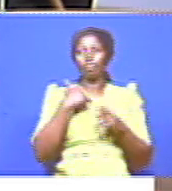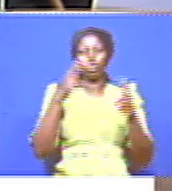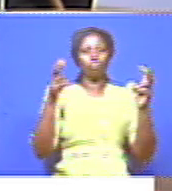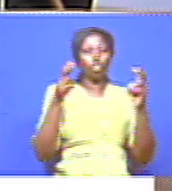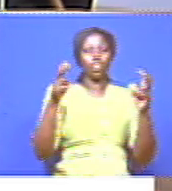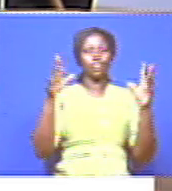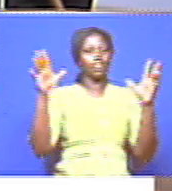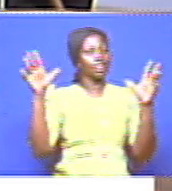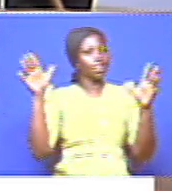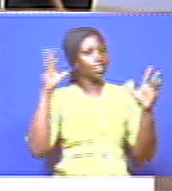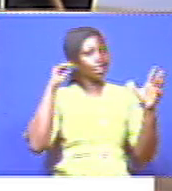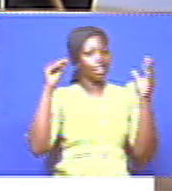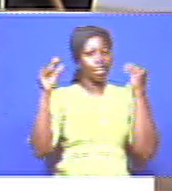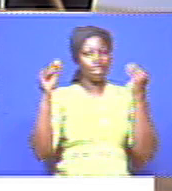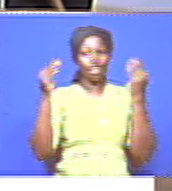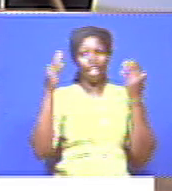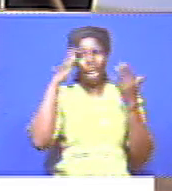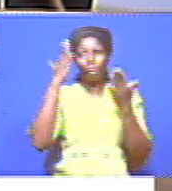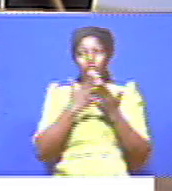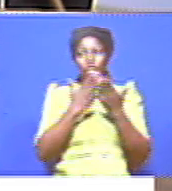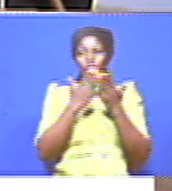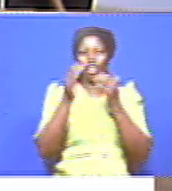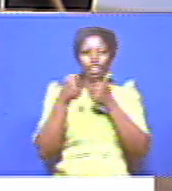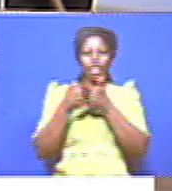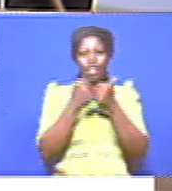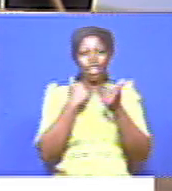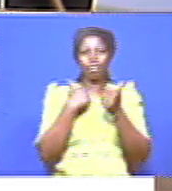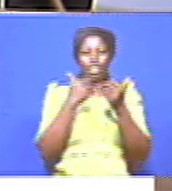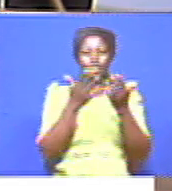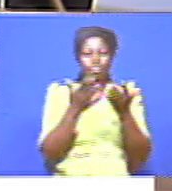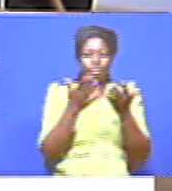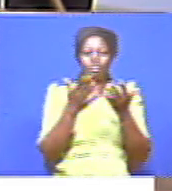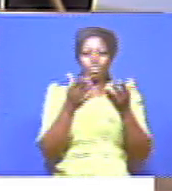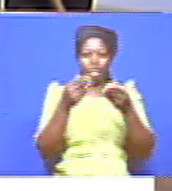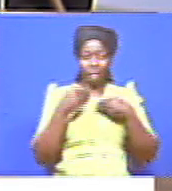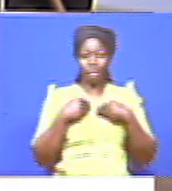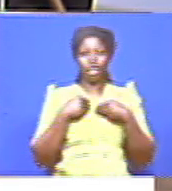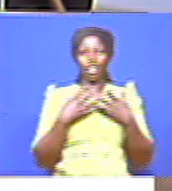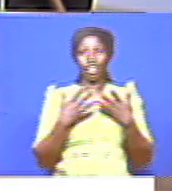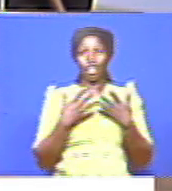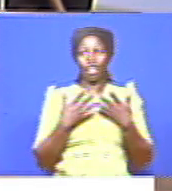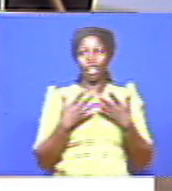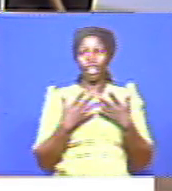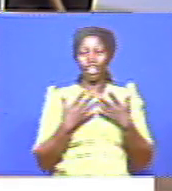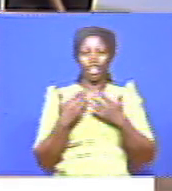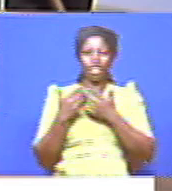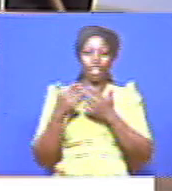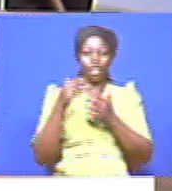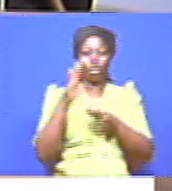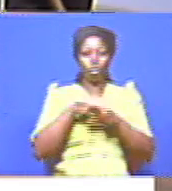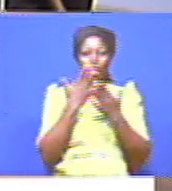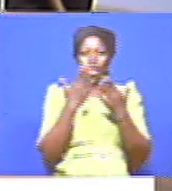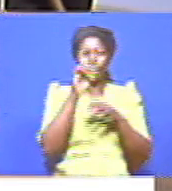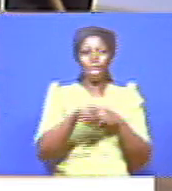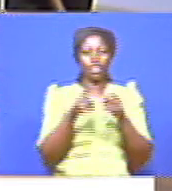I believe the challenge has been received. Charity needs to begin at home. And before we talk about anti-corruption, the